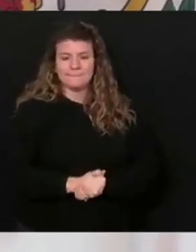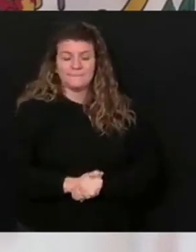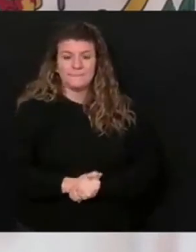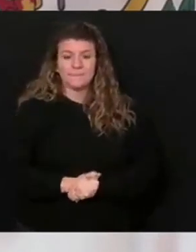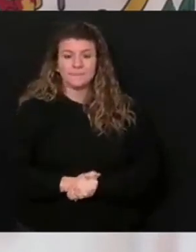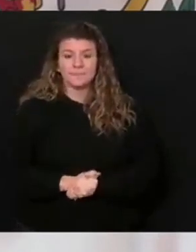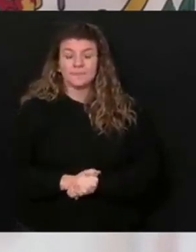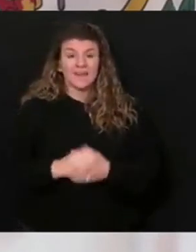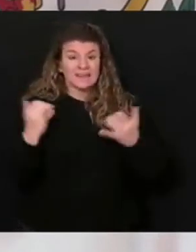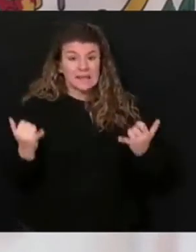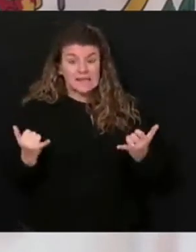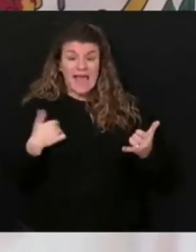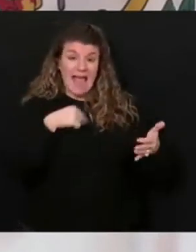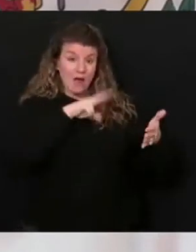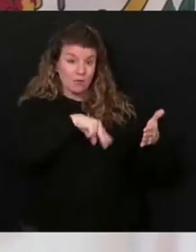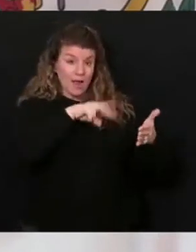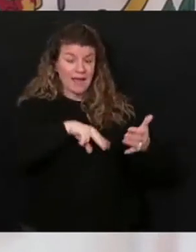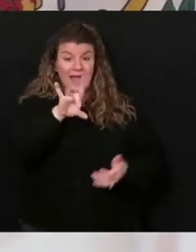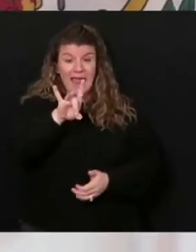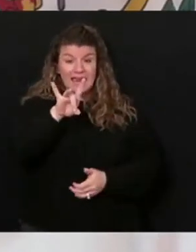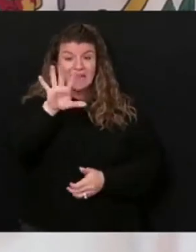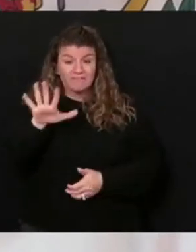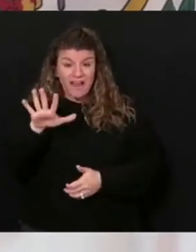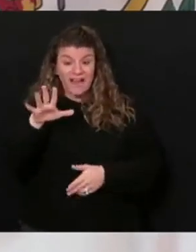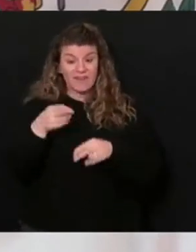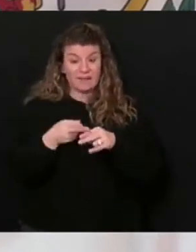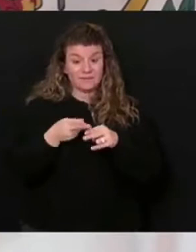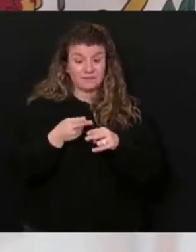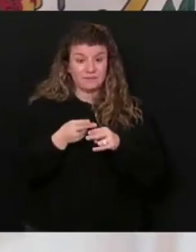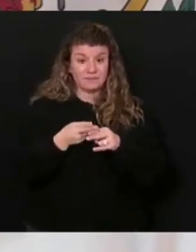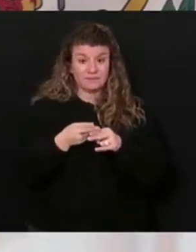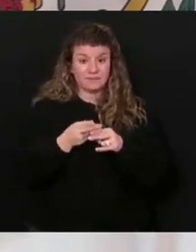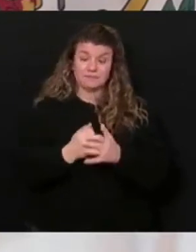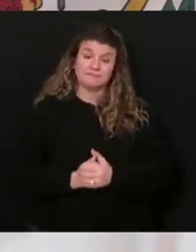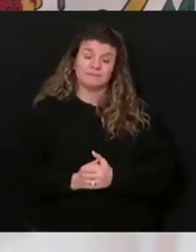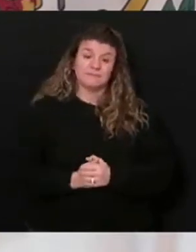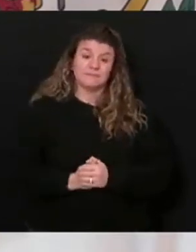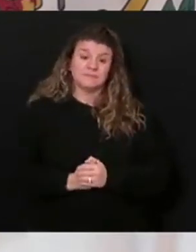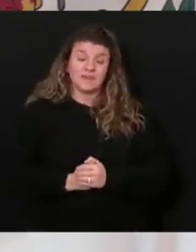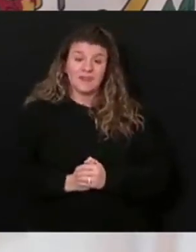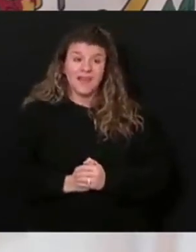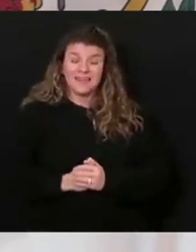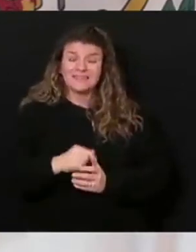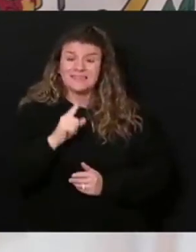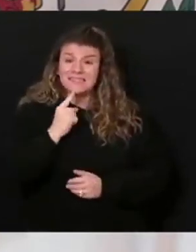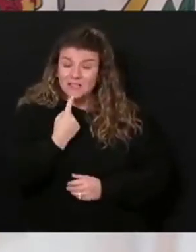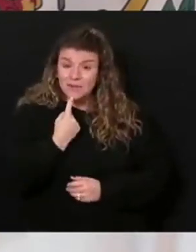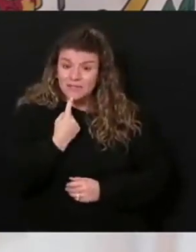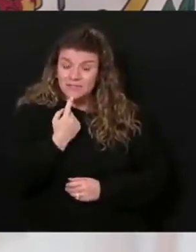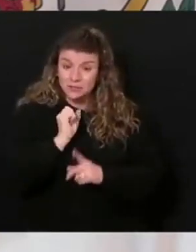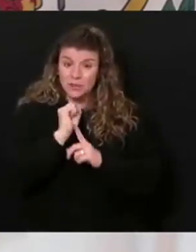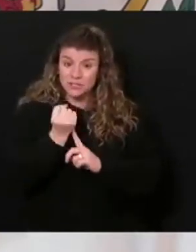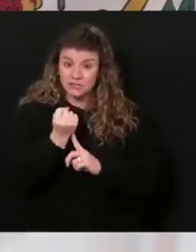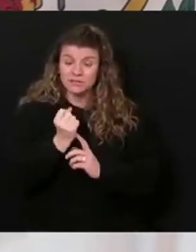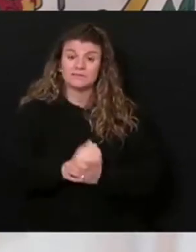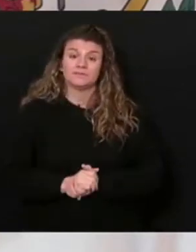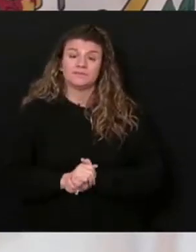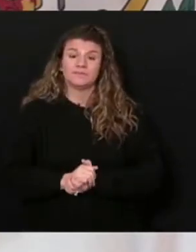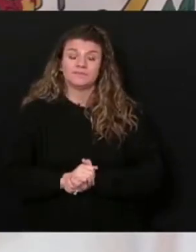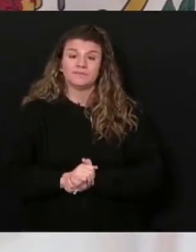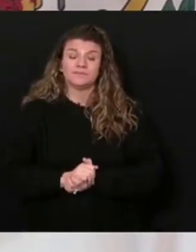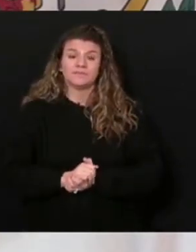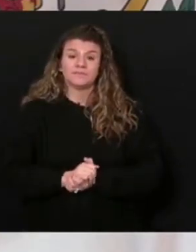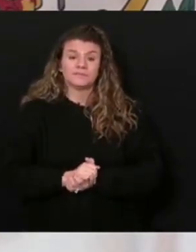read 85 names today. And absolutely, it's serious, serious stuff. Now